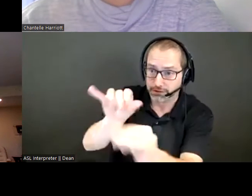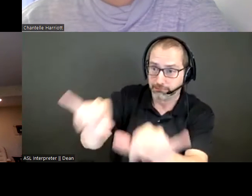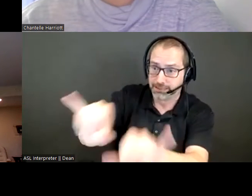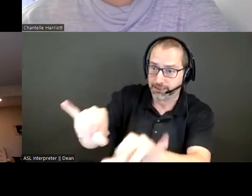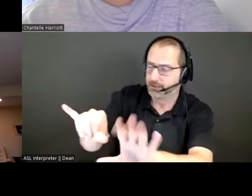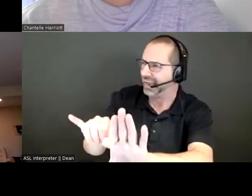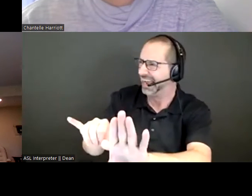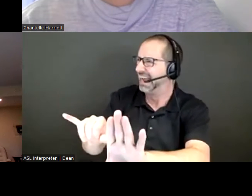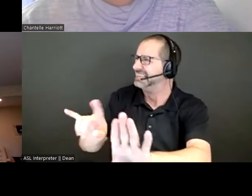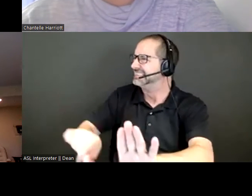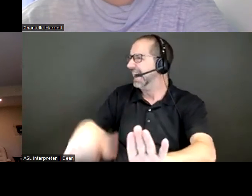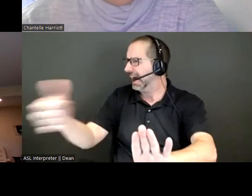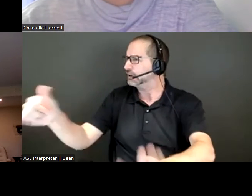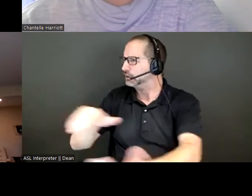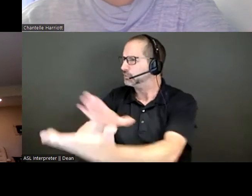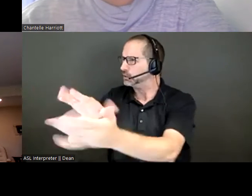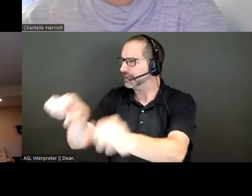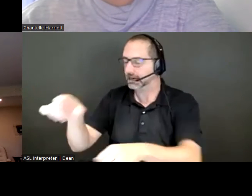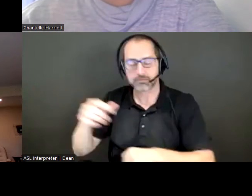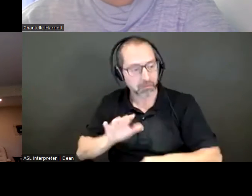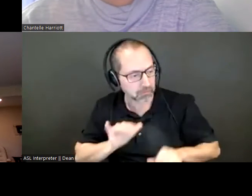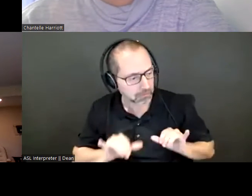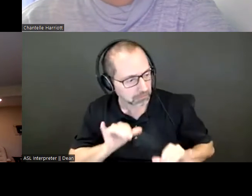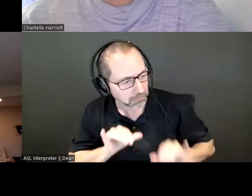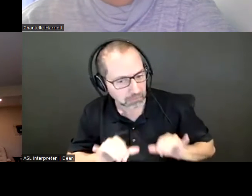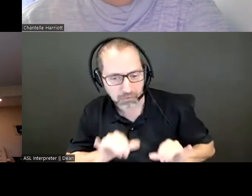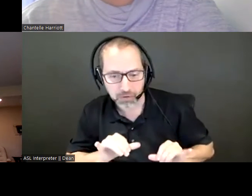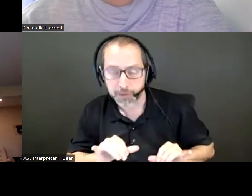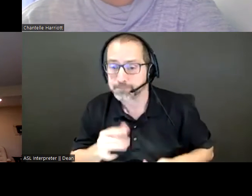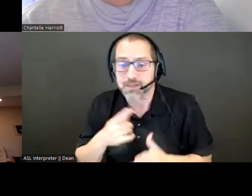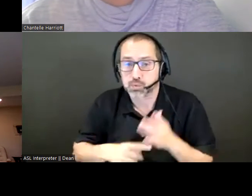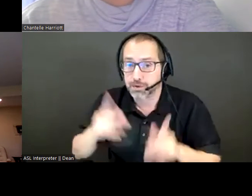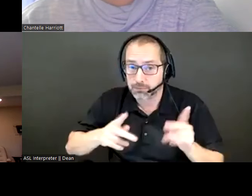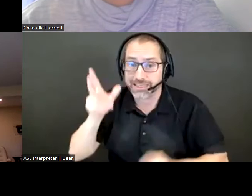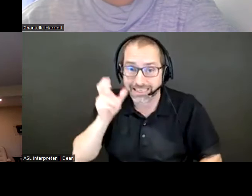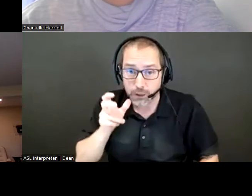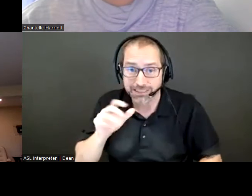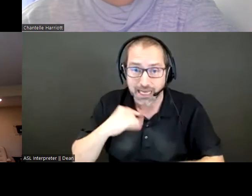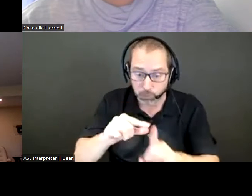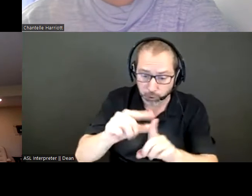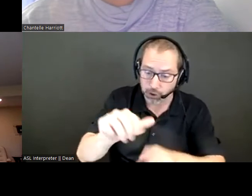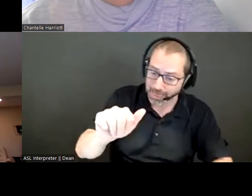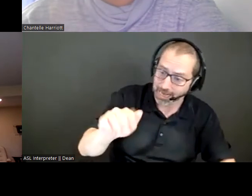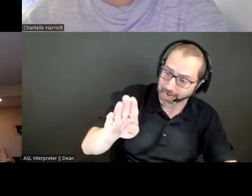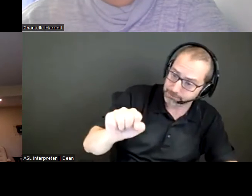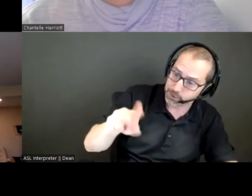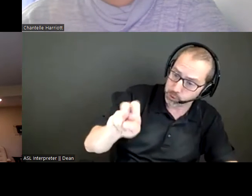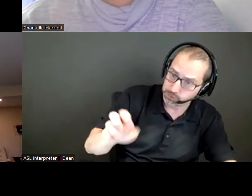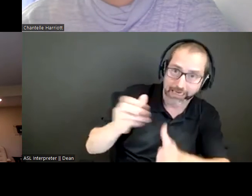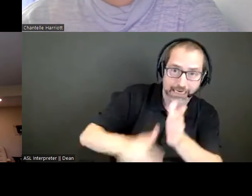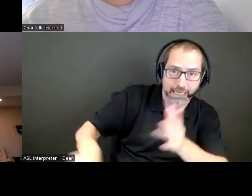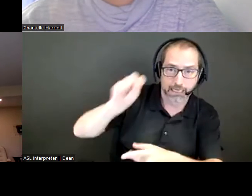responsive, because all they've heard is abuse, abuse, abuse. Well, it's very